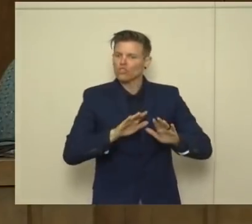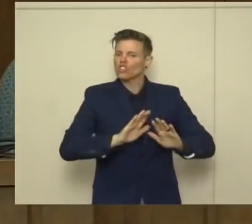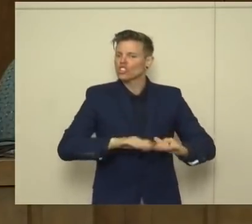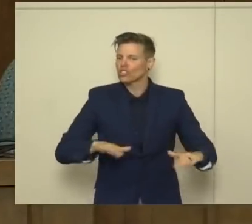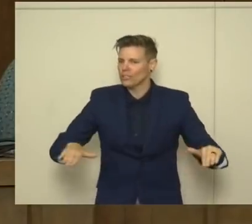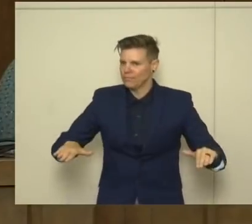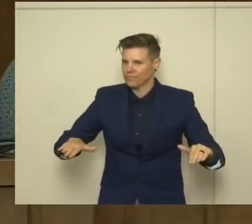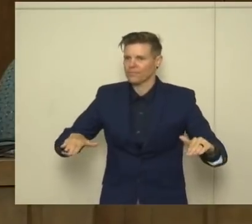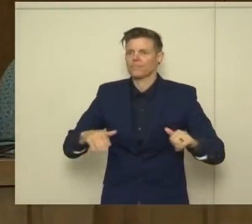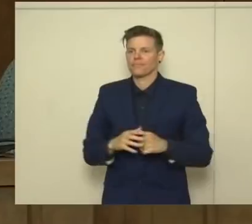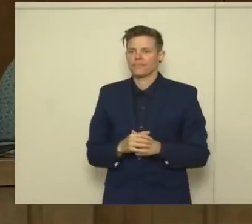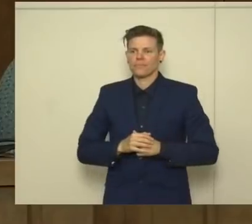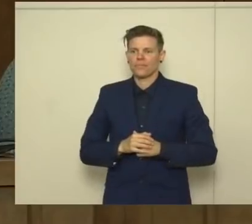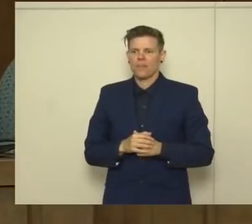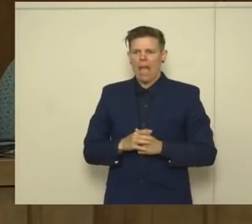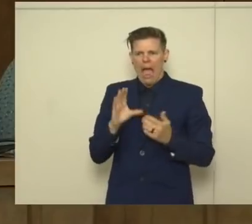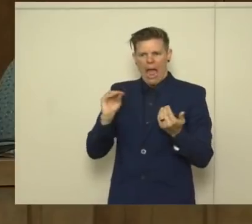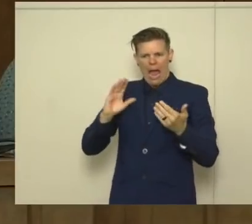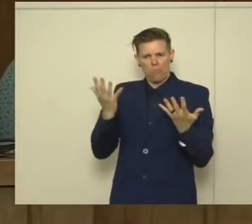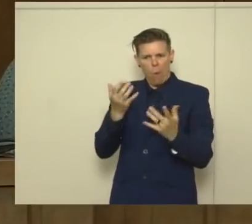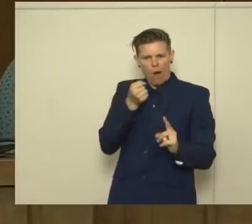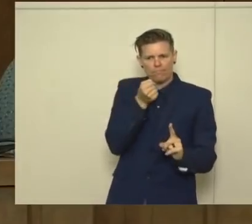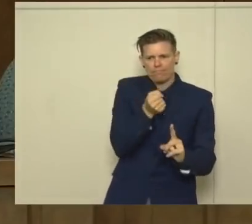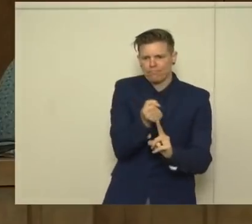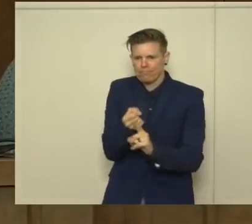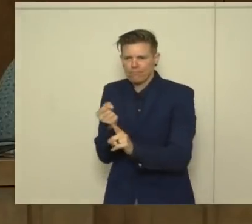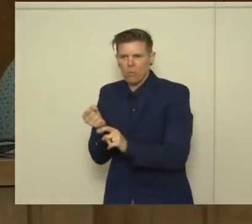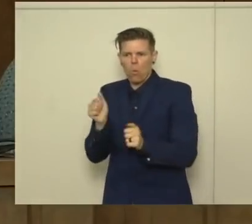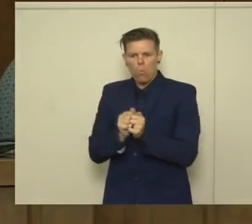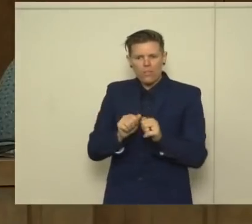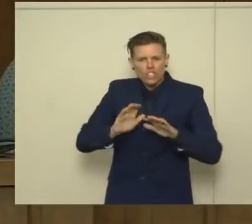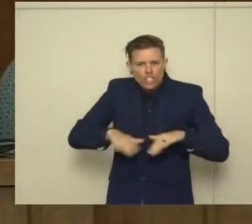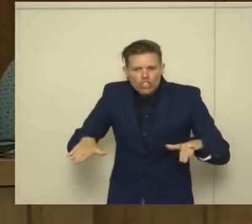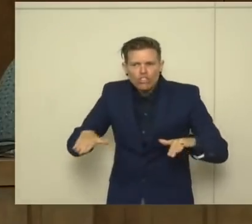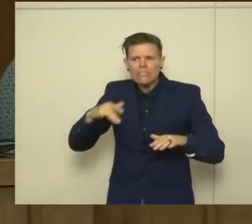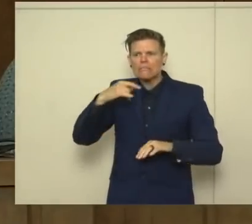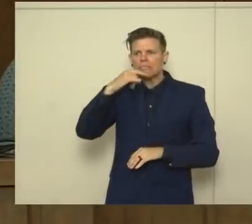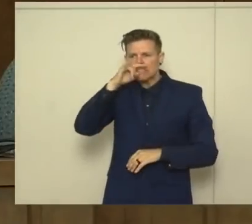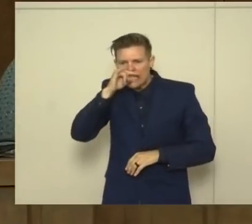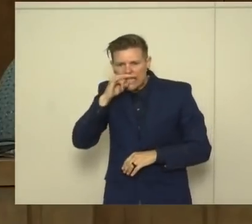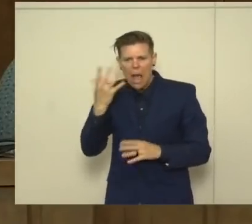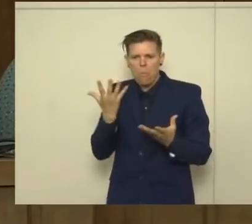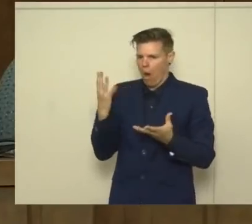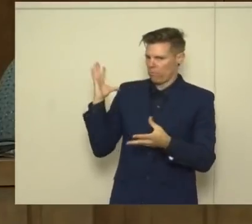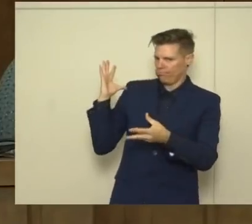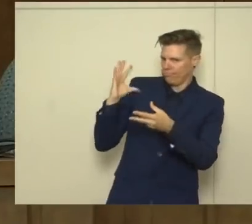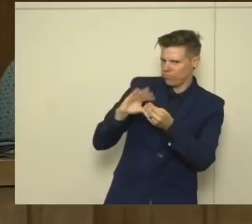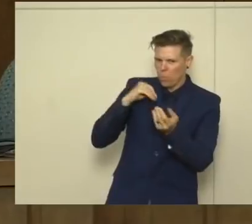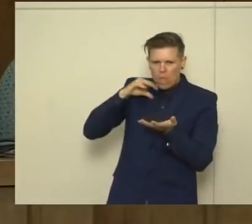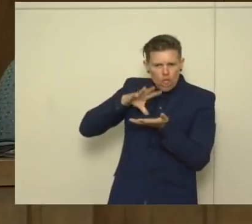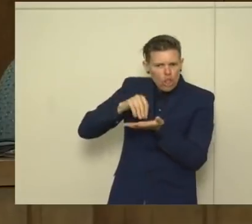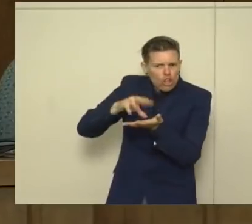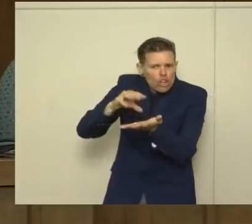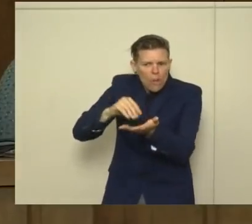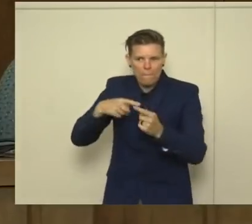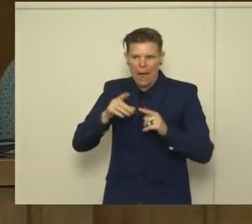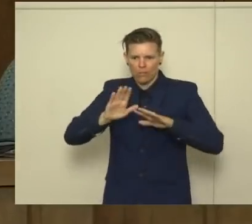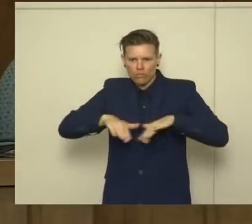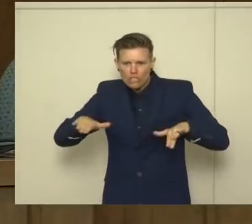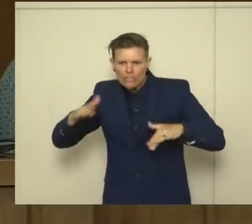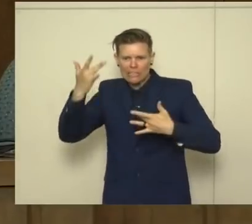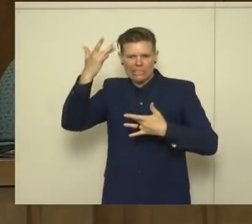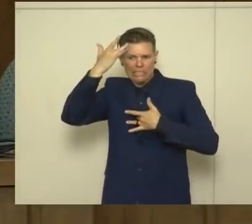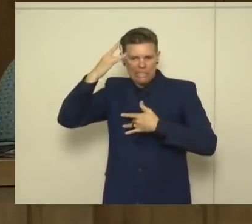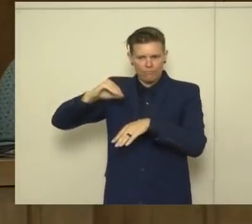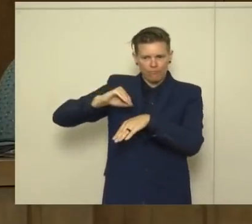we know medically about kids and what we've learned in the past 4 months, and also schools and what the plans are with